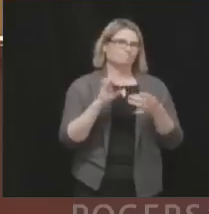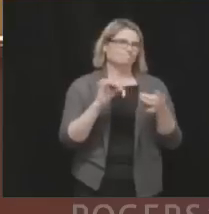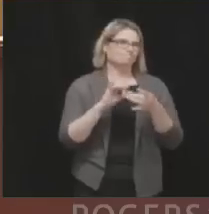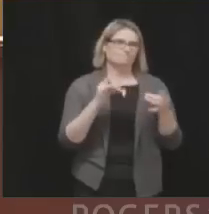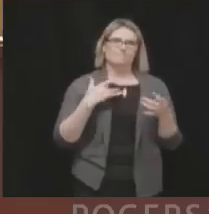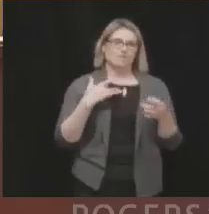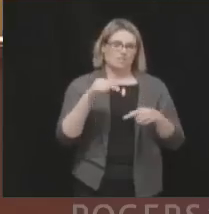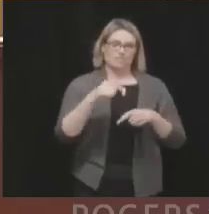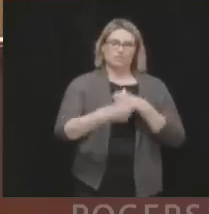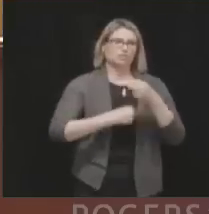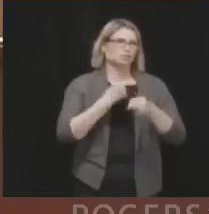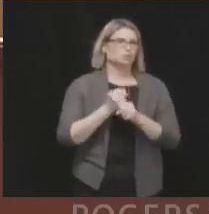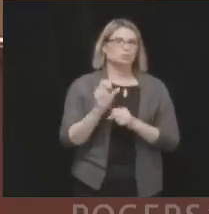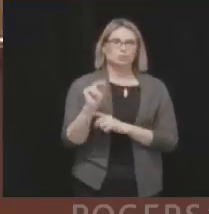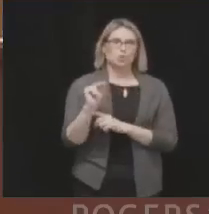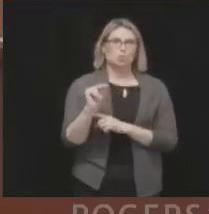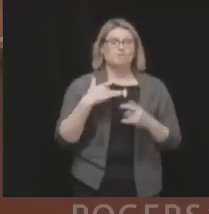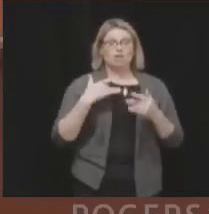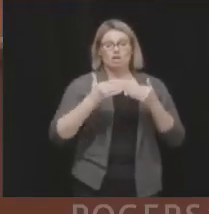Vickers.